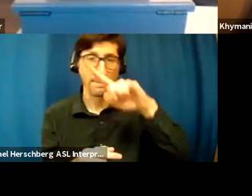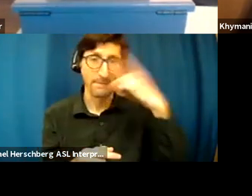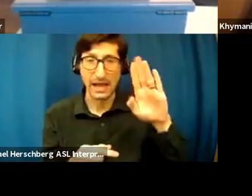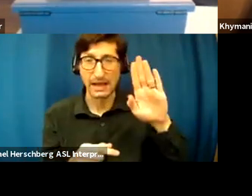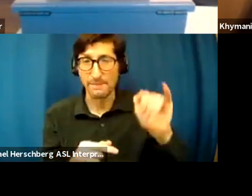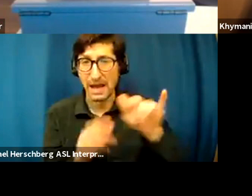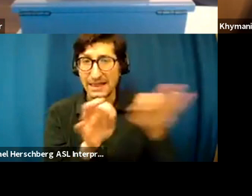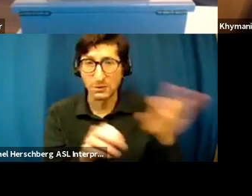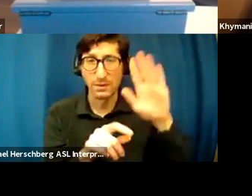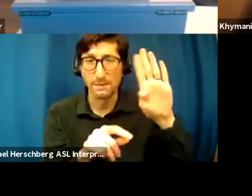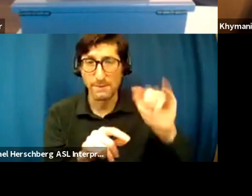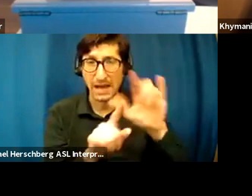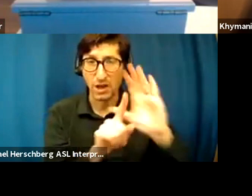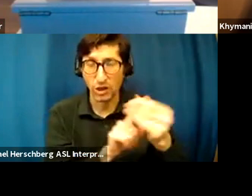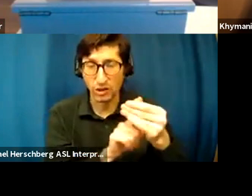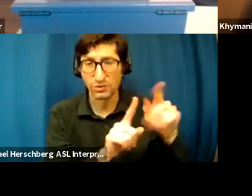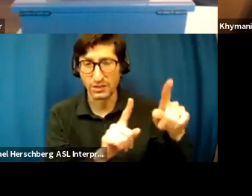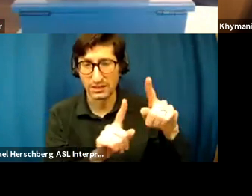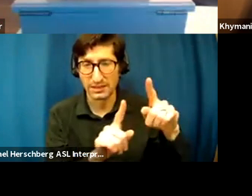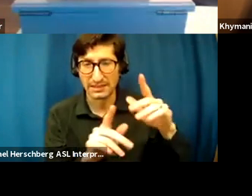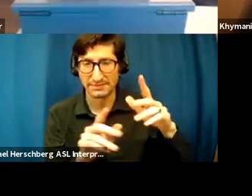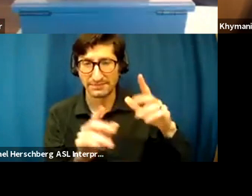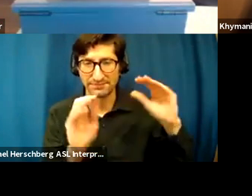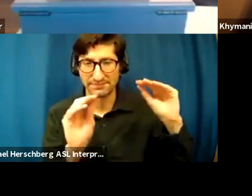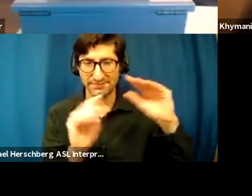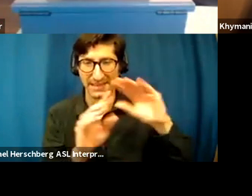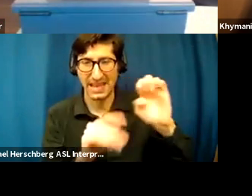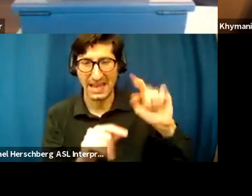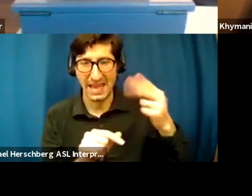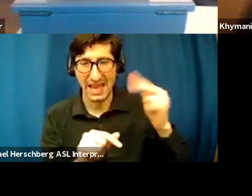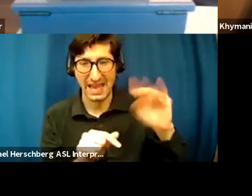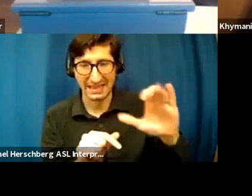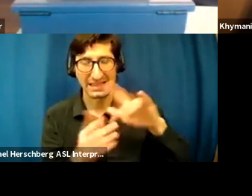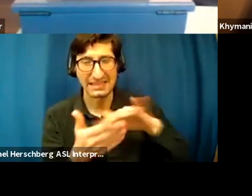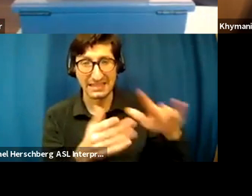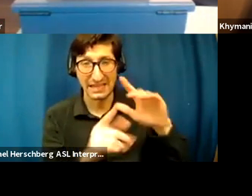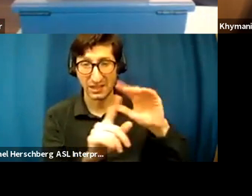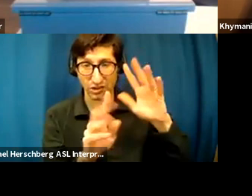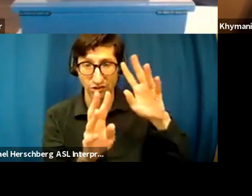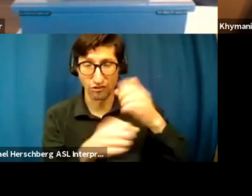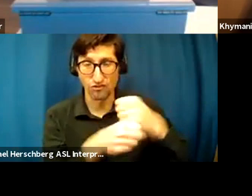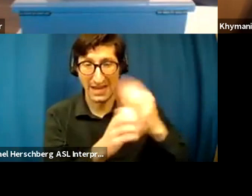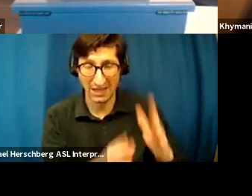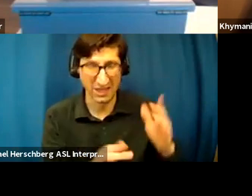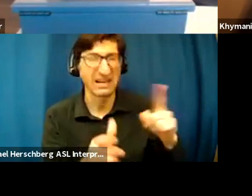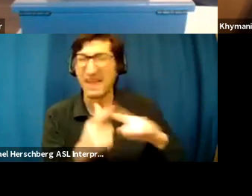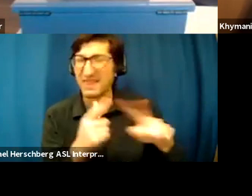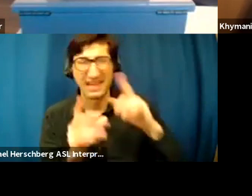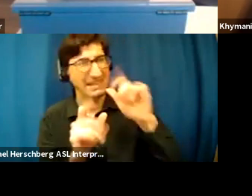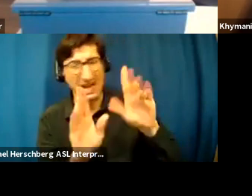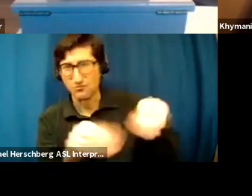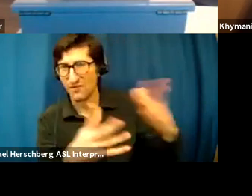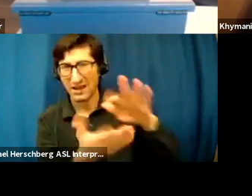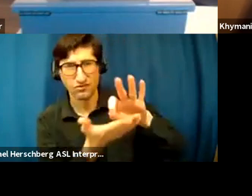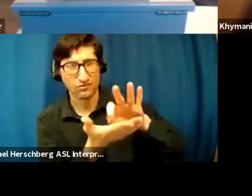co-creator of ethnic studies, Natasha Scott, and did not give her credit, then watered down the ethnic studies curriculum. Black students